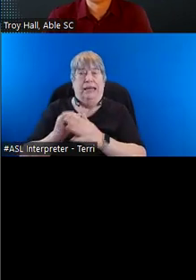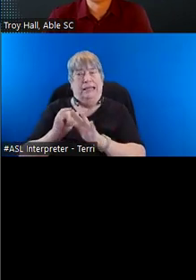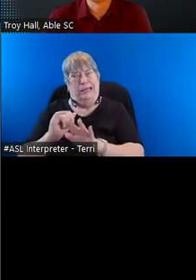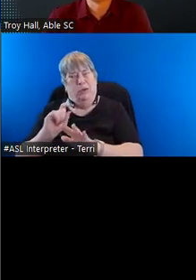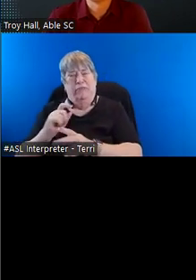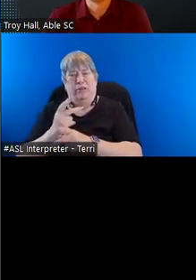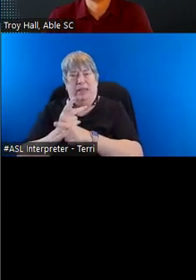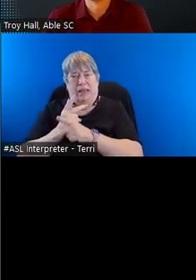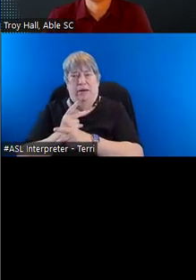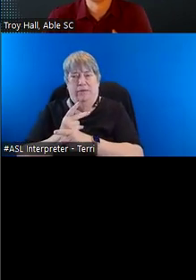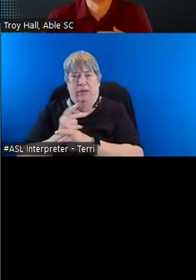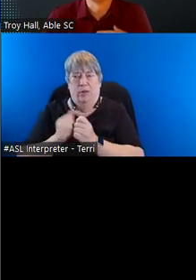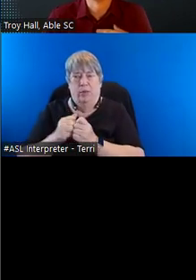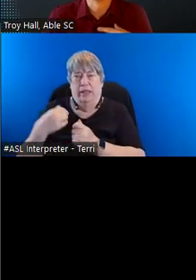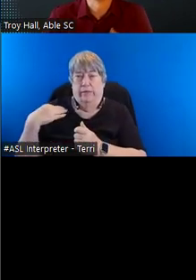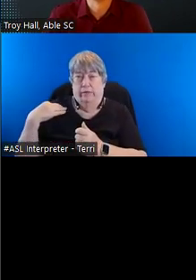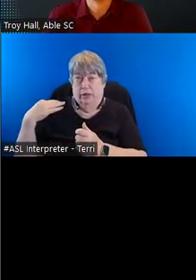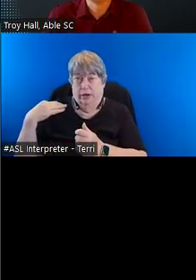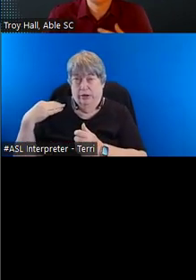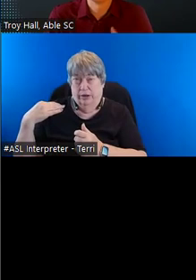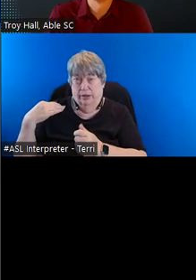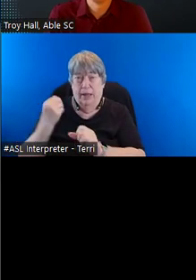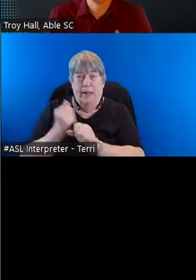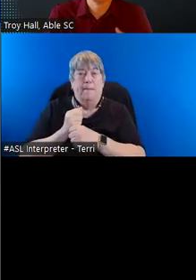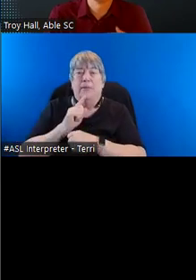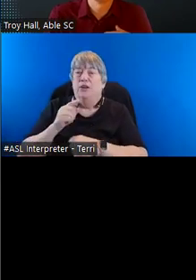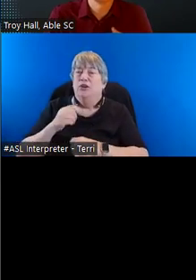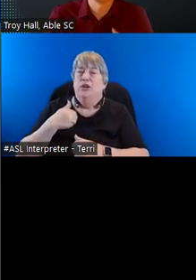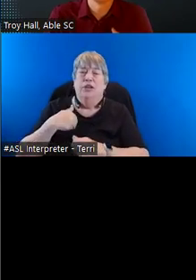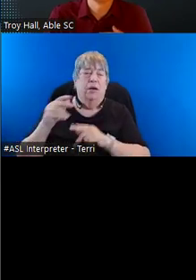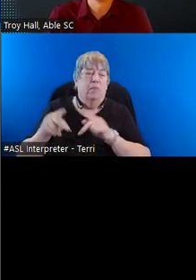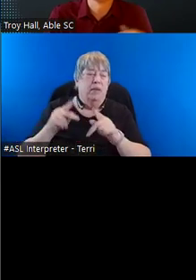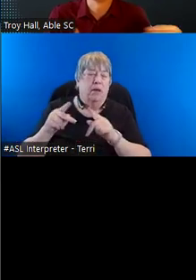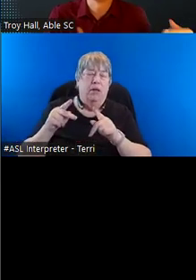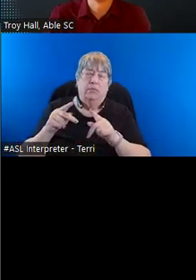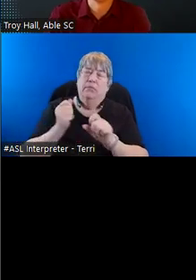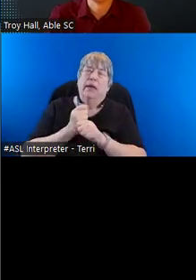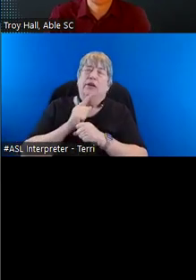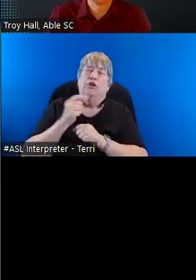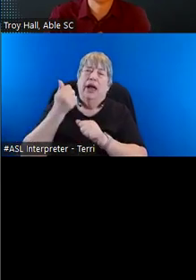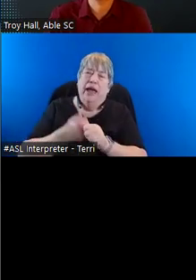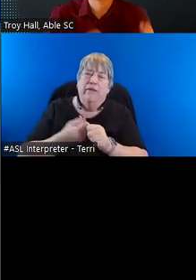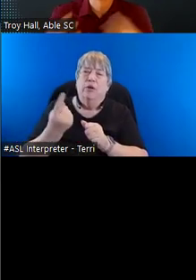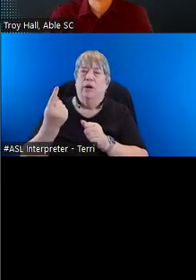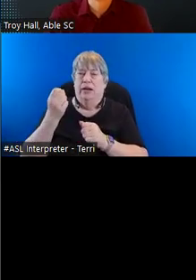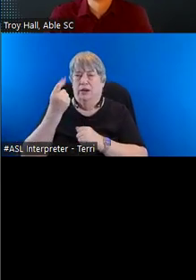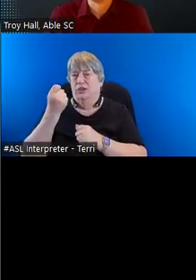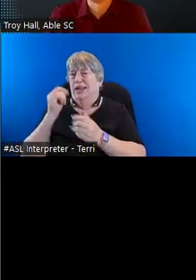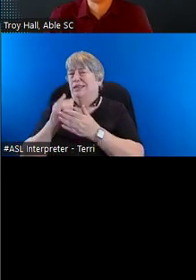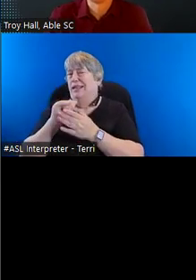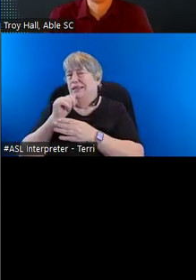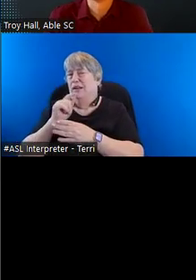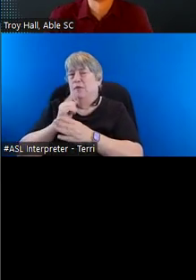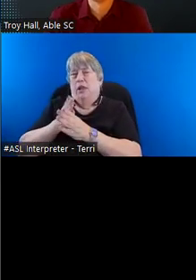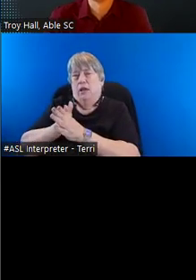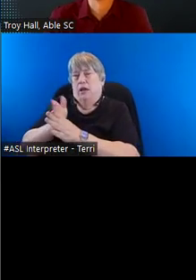about volunteering to make sure that young people and everyone involved understands that that's not always a career path, but it is a good way to